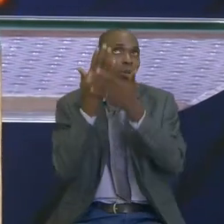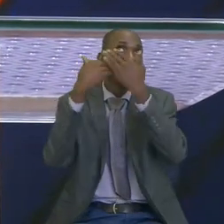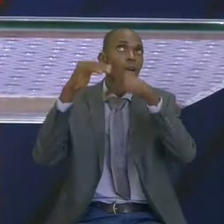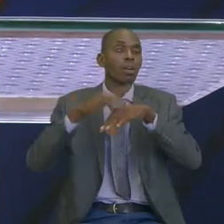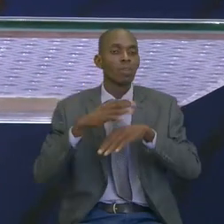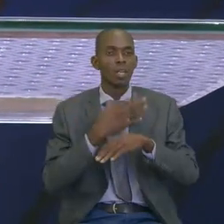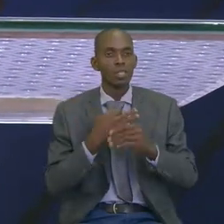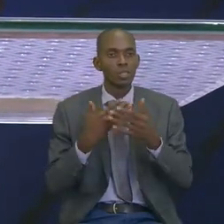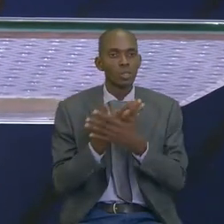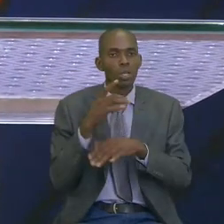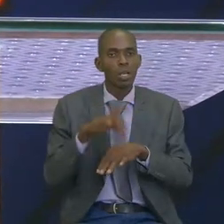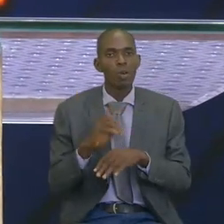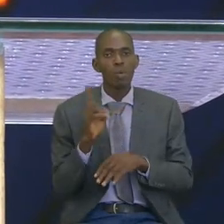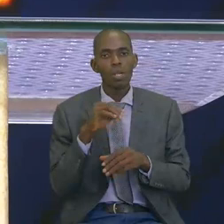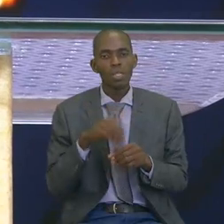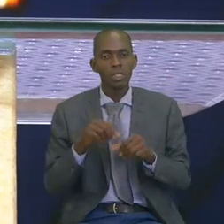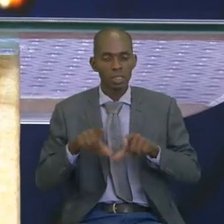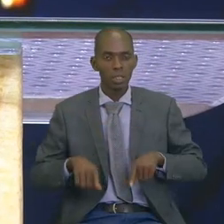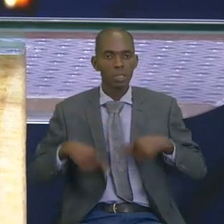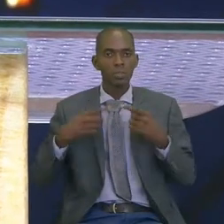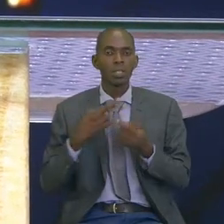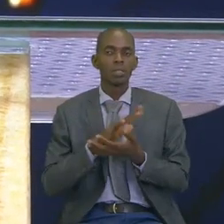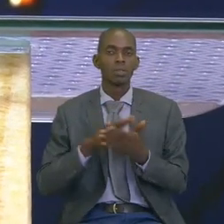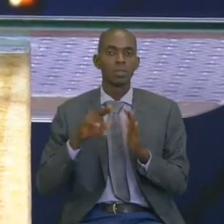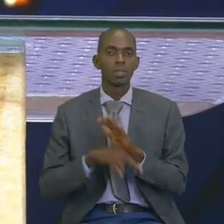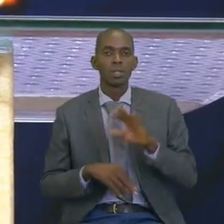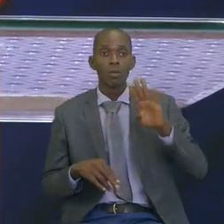earth wherein dwelleth righteousness.